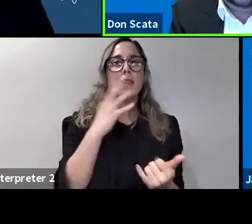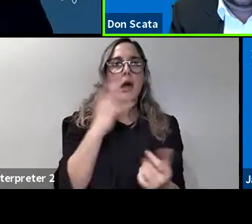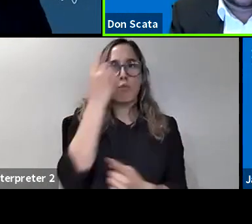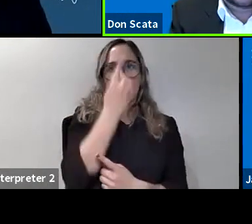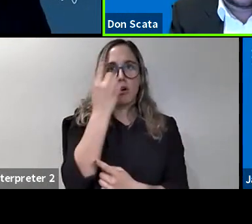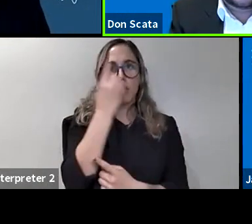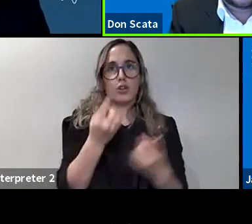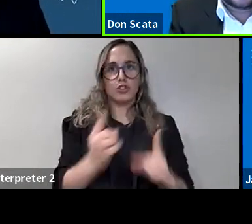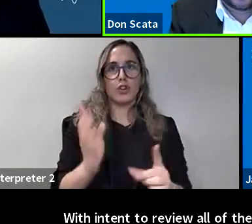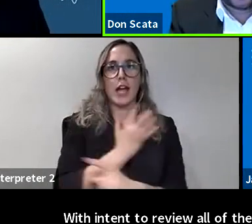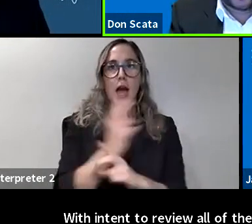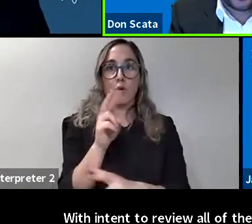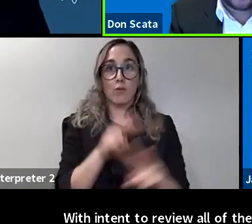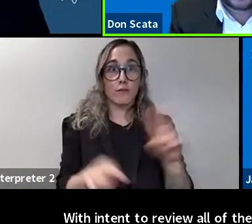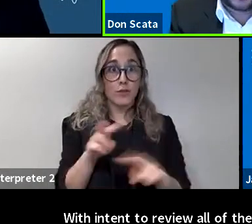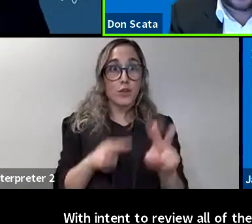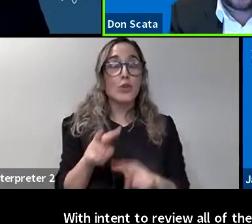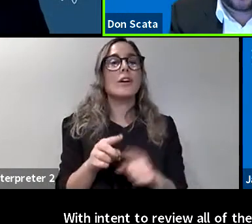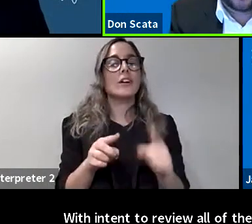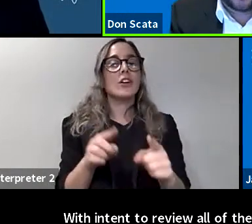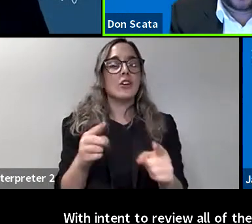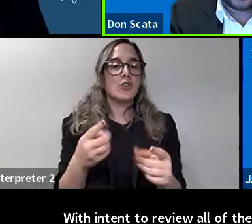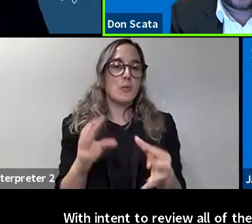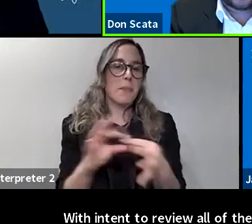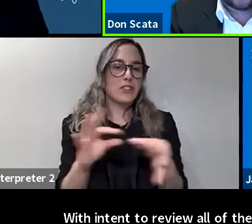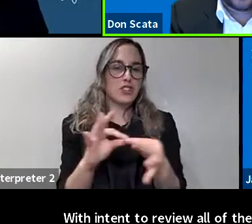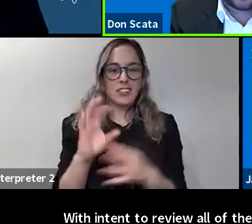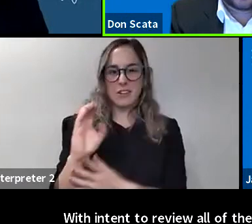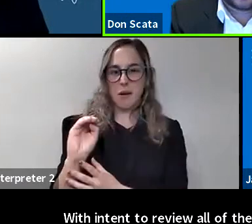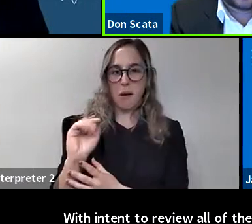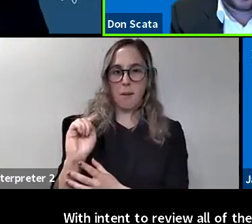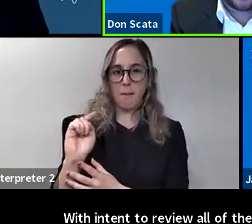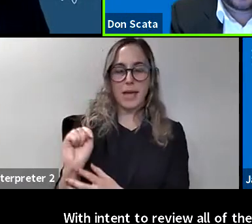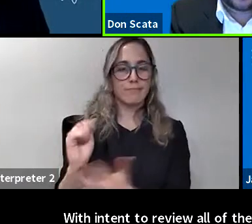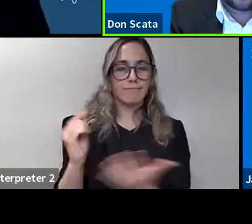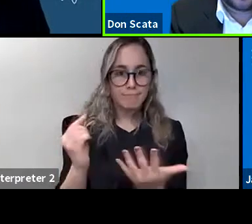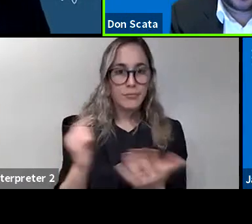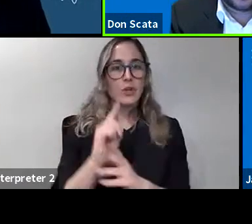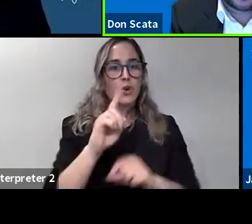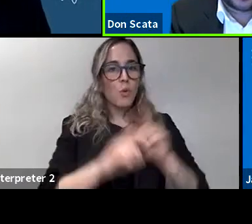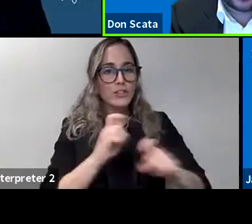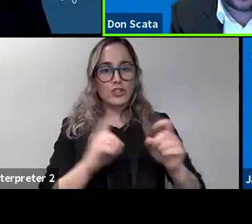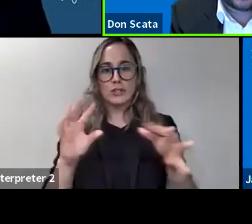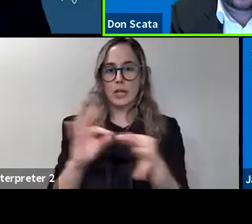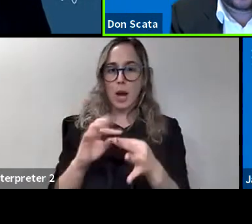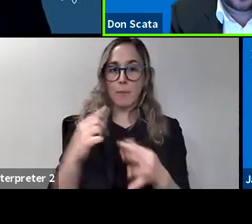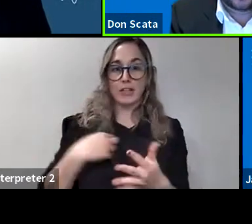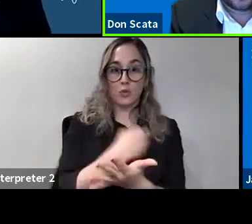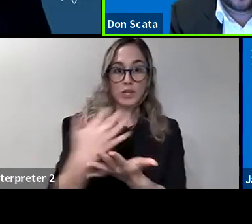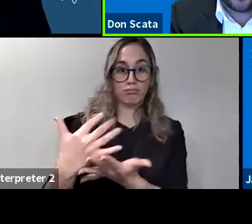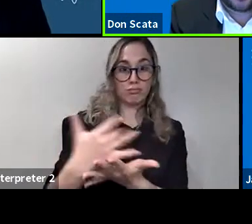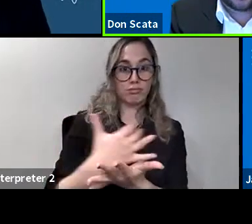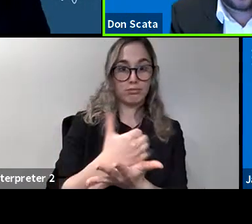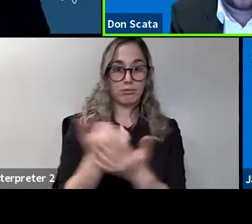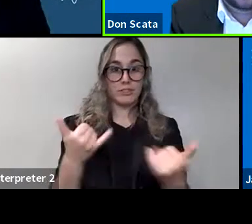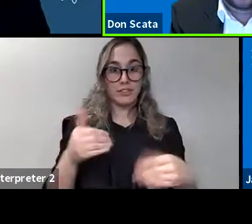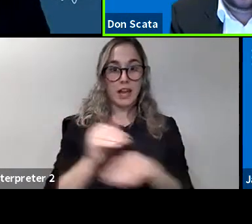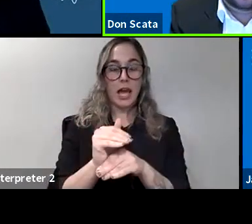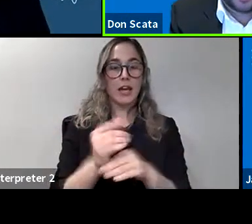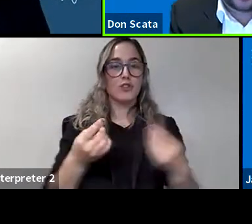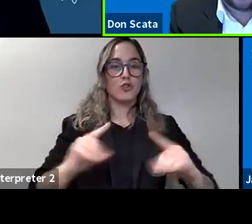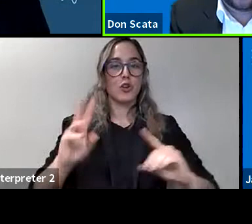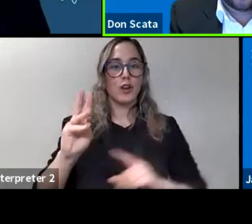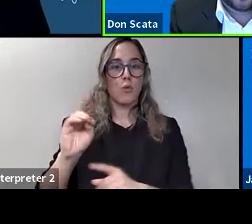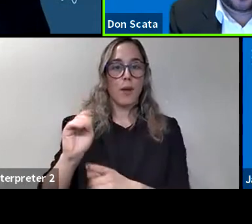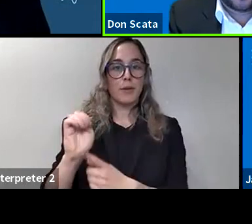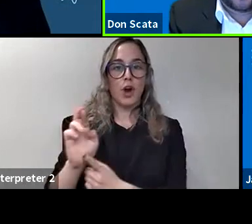review. Since you mentioned comments, I think it's worth noting that the questions and comments that we're receiving tonight during this webinar